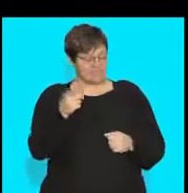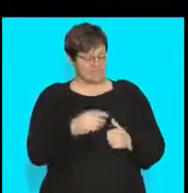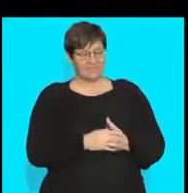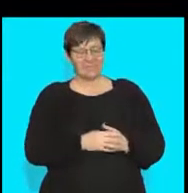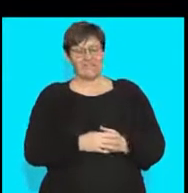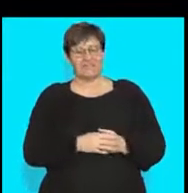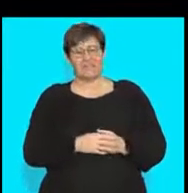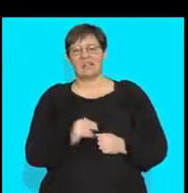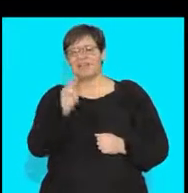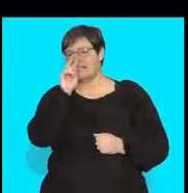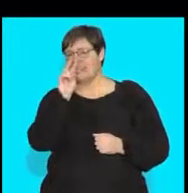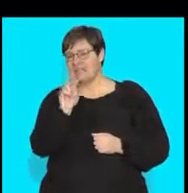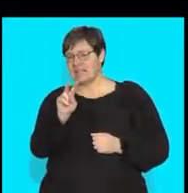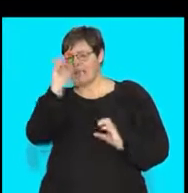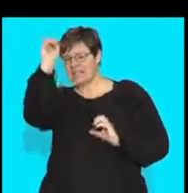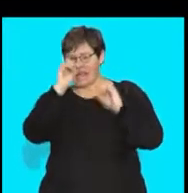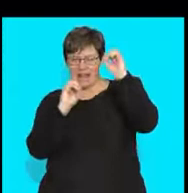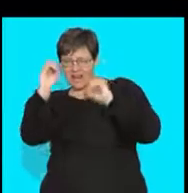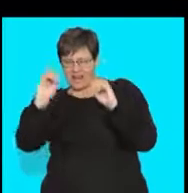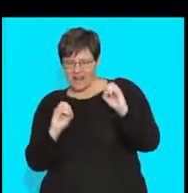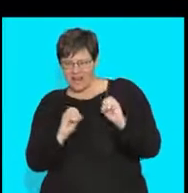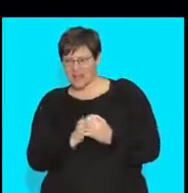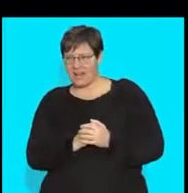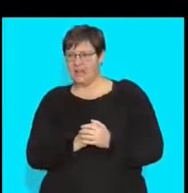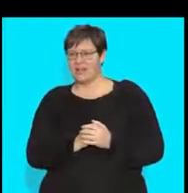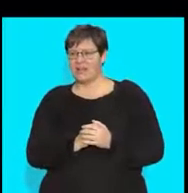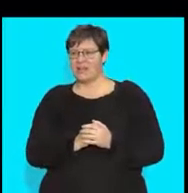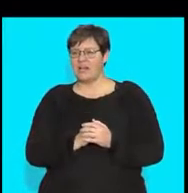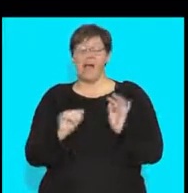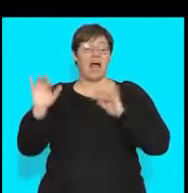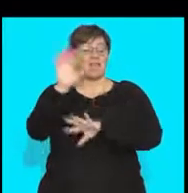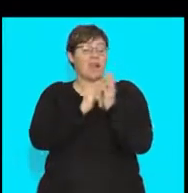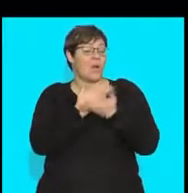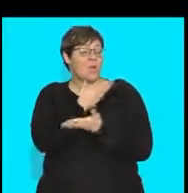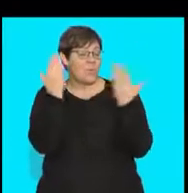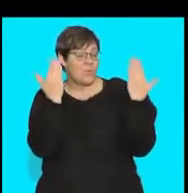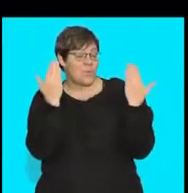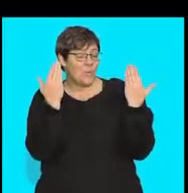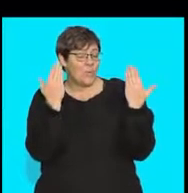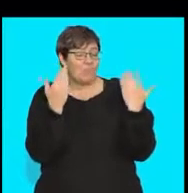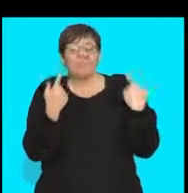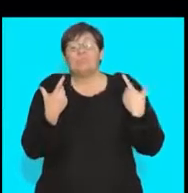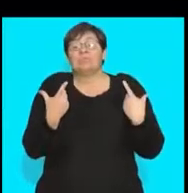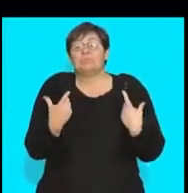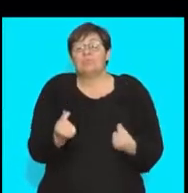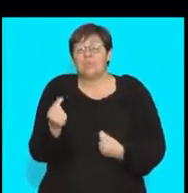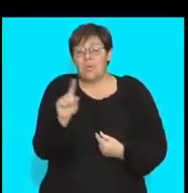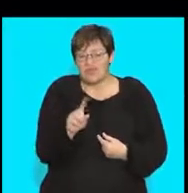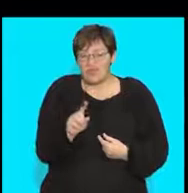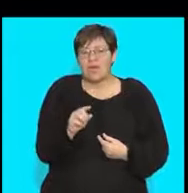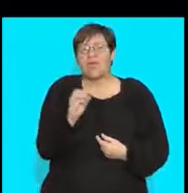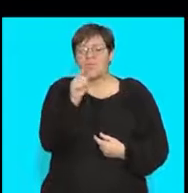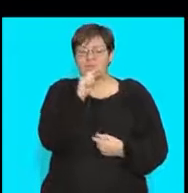are. If you have a look at these cells, all right, they are colorless. But what we've done is we've used